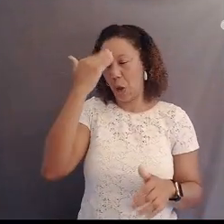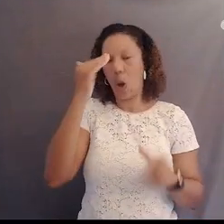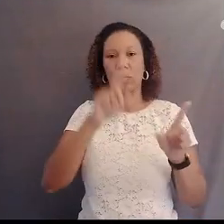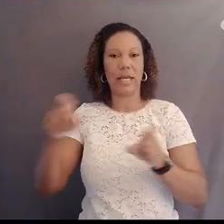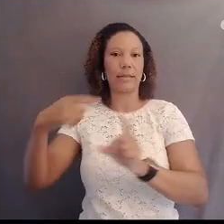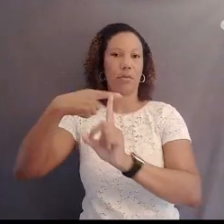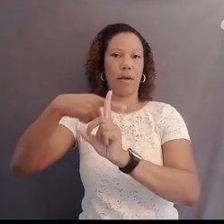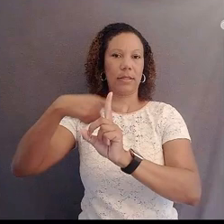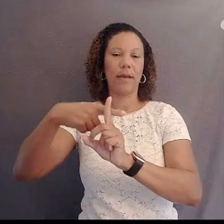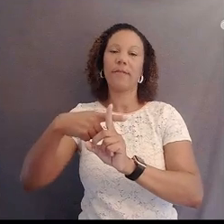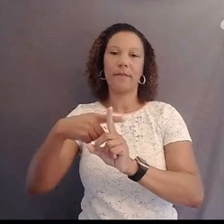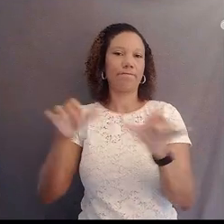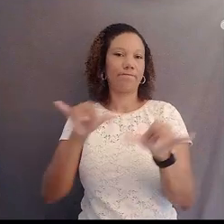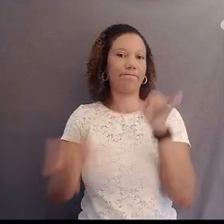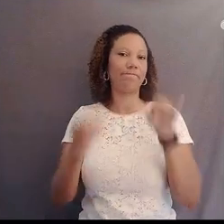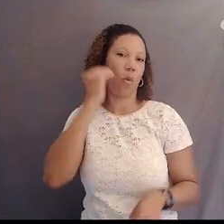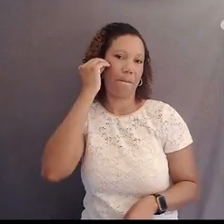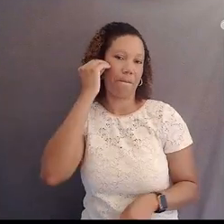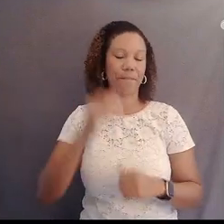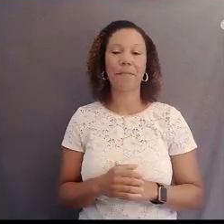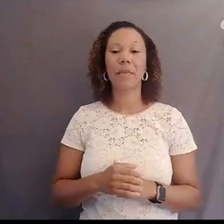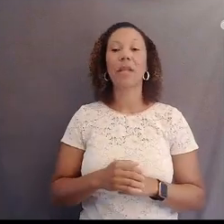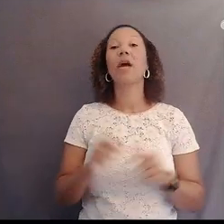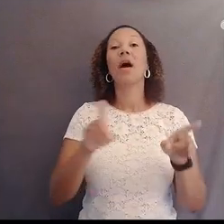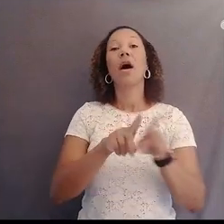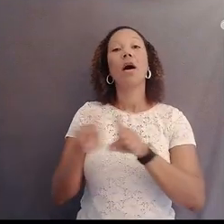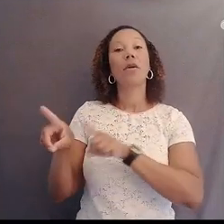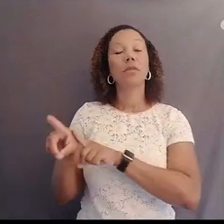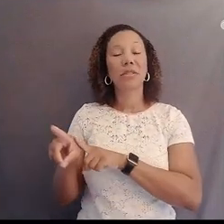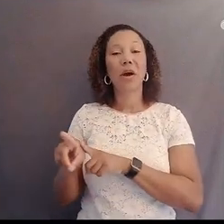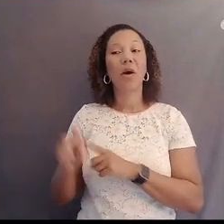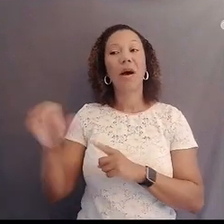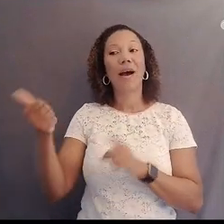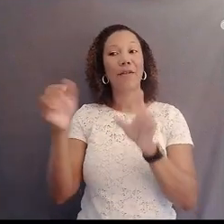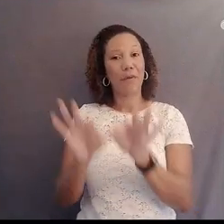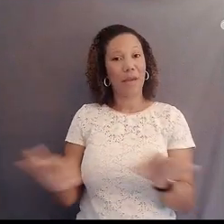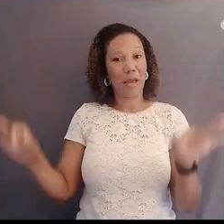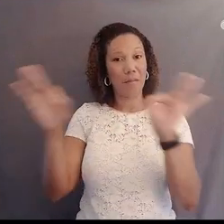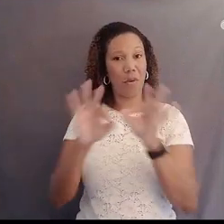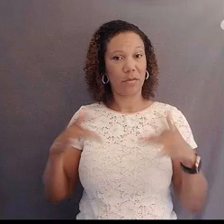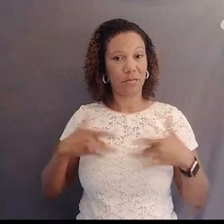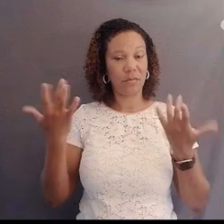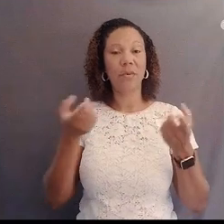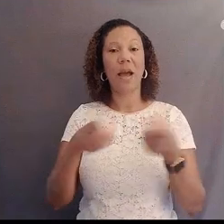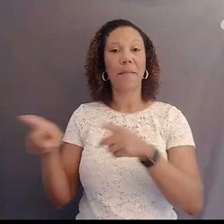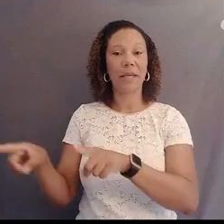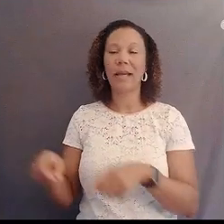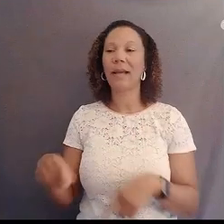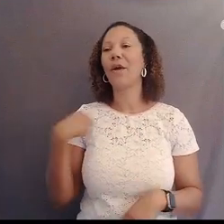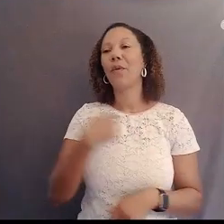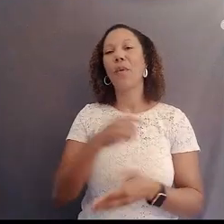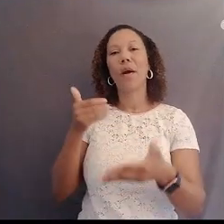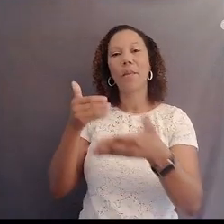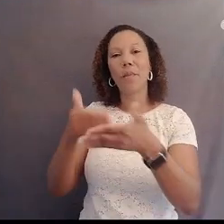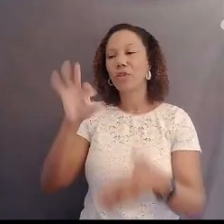All right, so having said that, another really important thing coming up, especially as we go into the flu season and just kind of